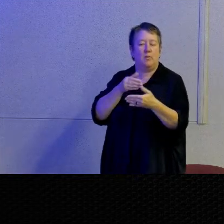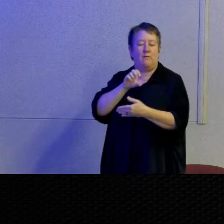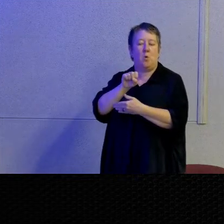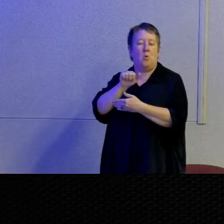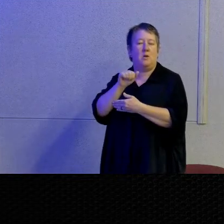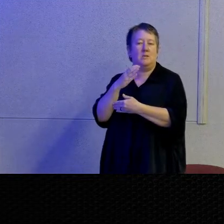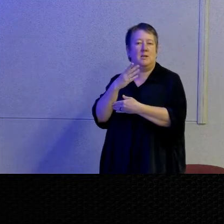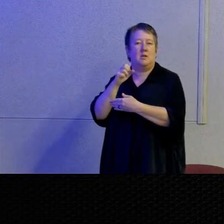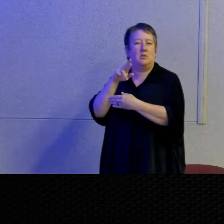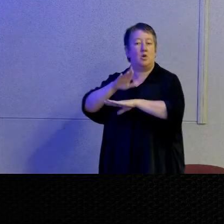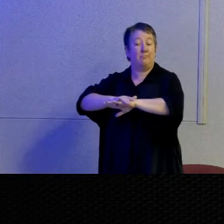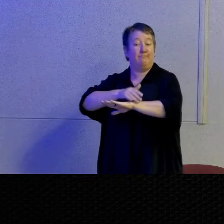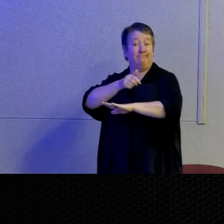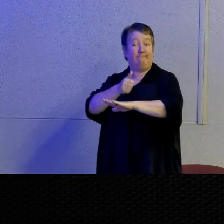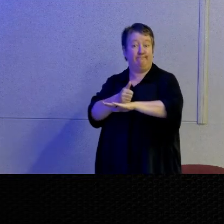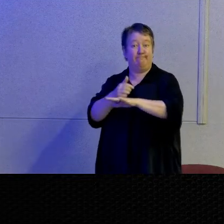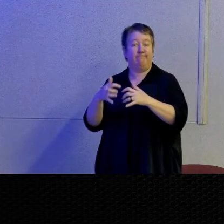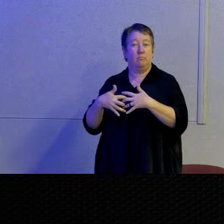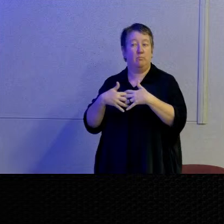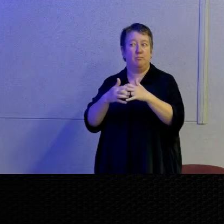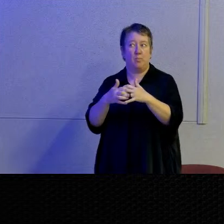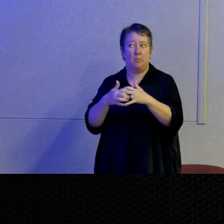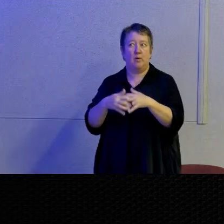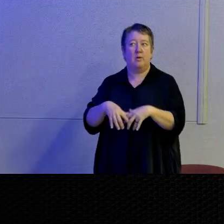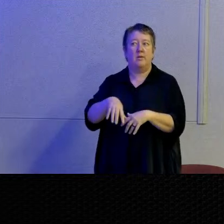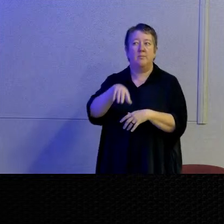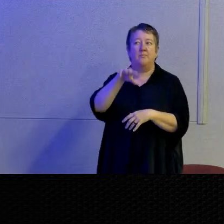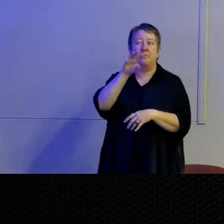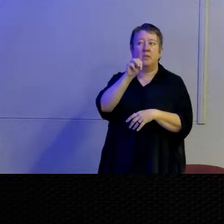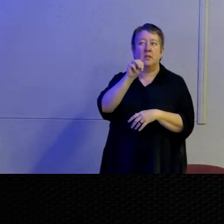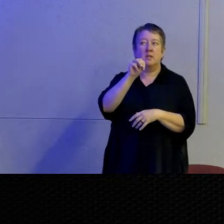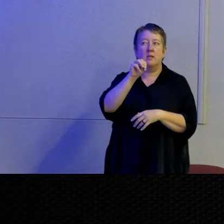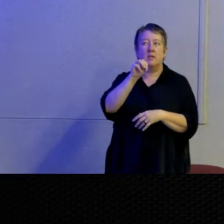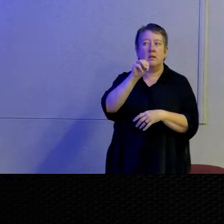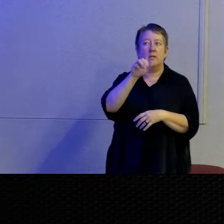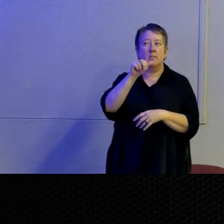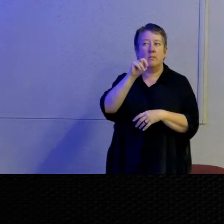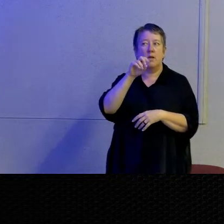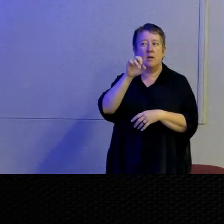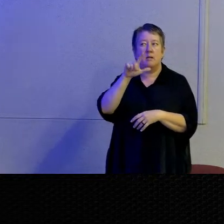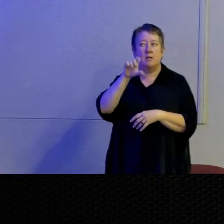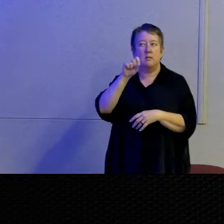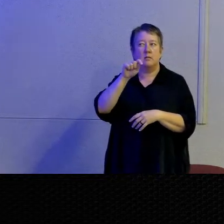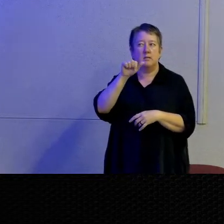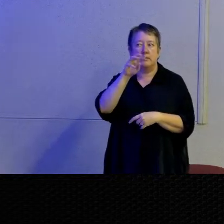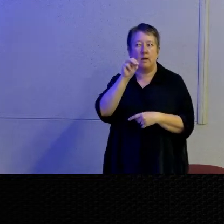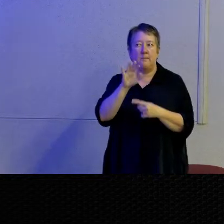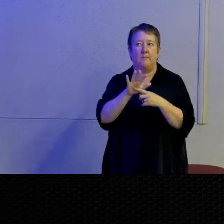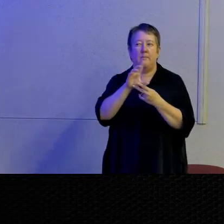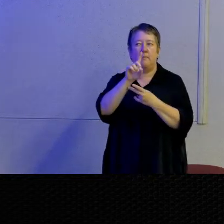SASN. Mandelstam, John Dorfman, Werner Israel,